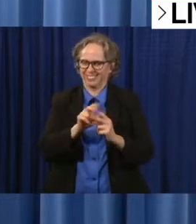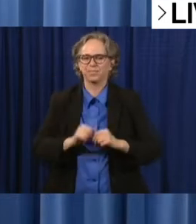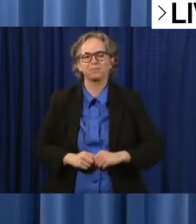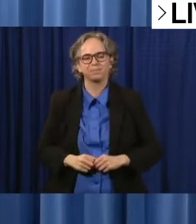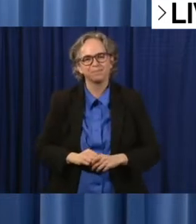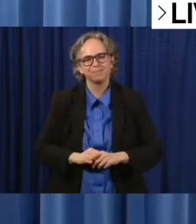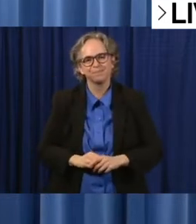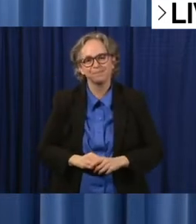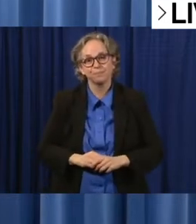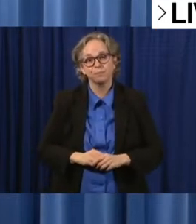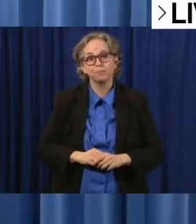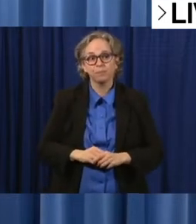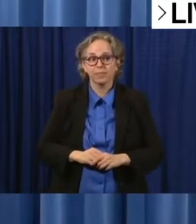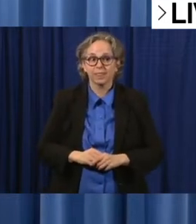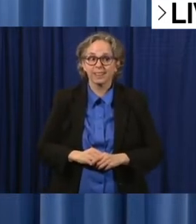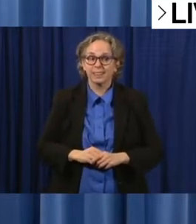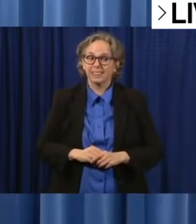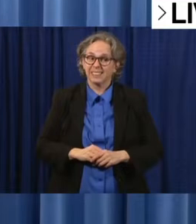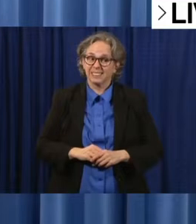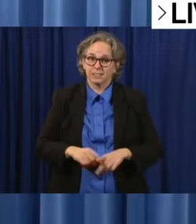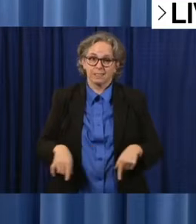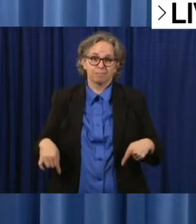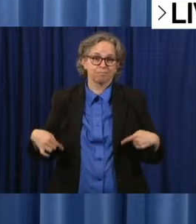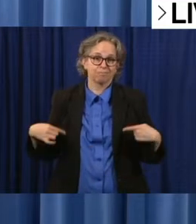I've always tried to be